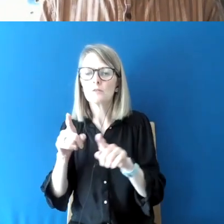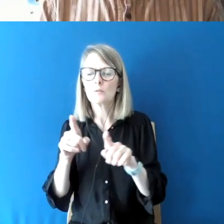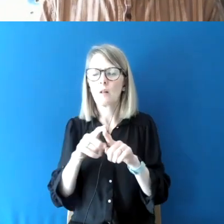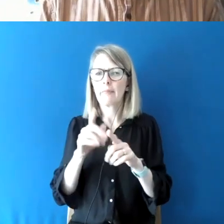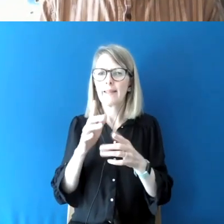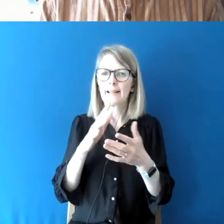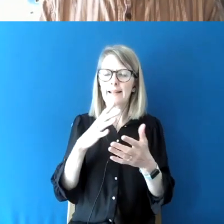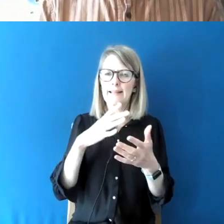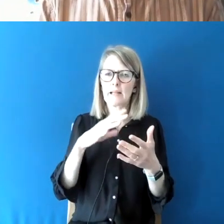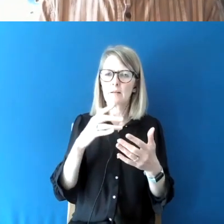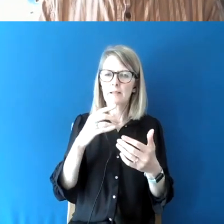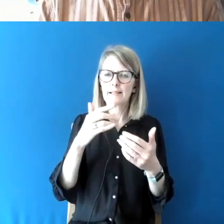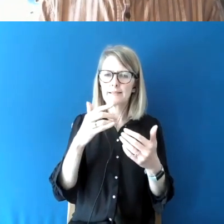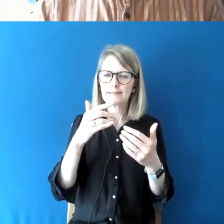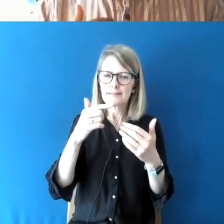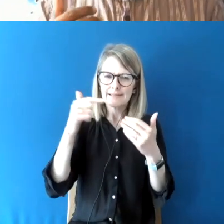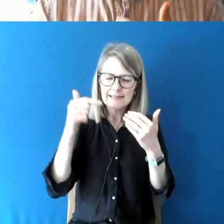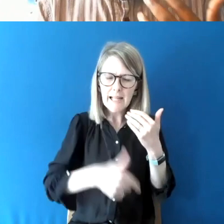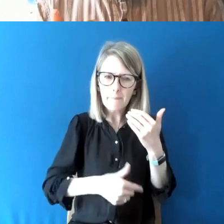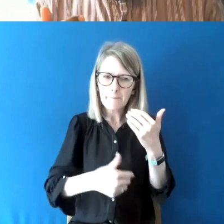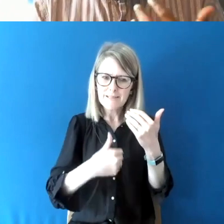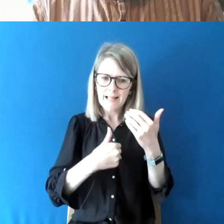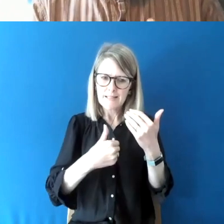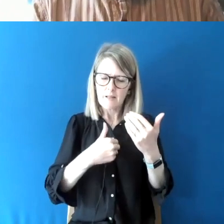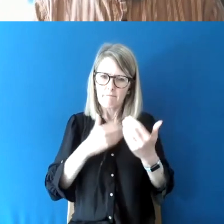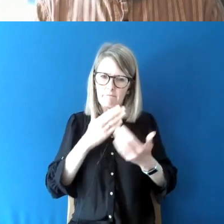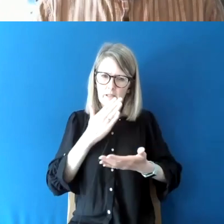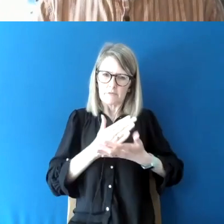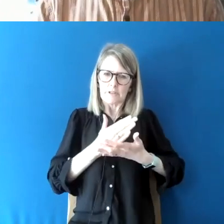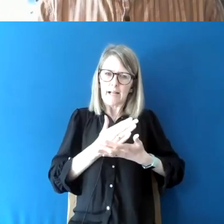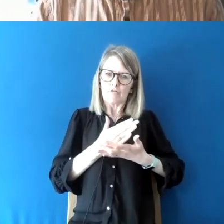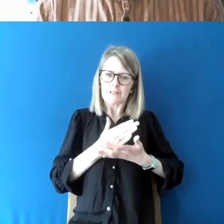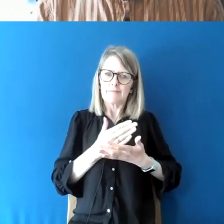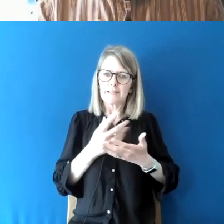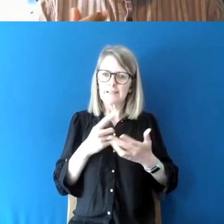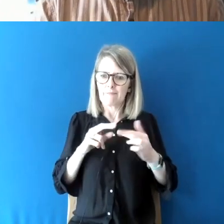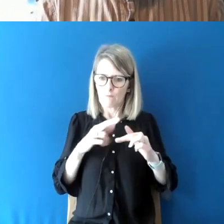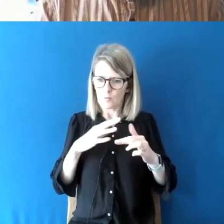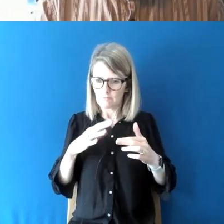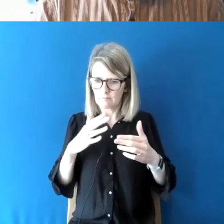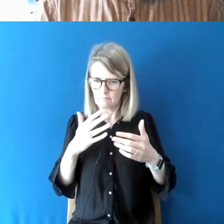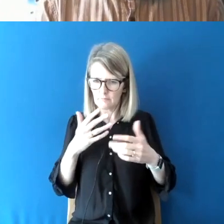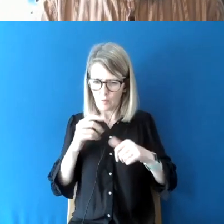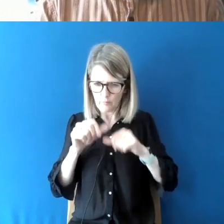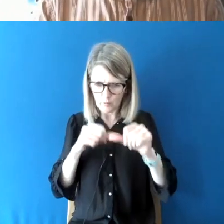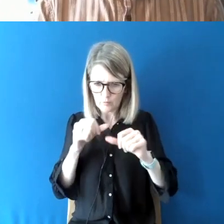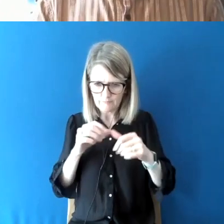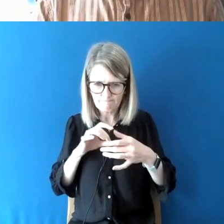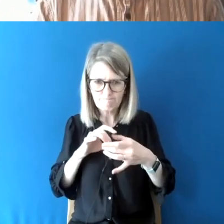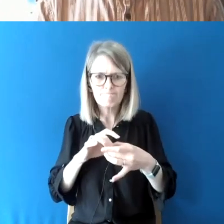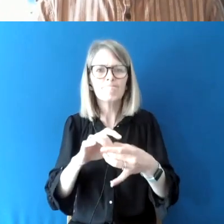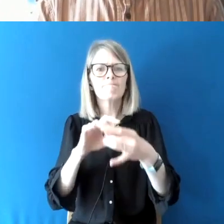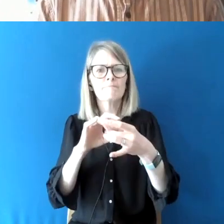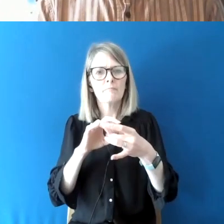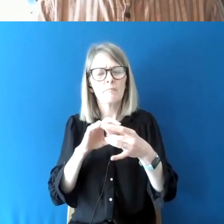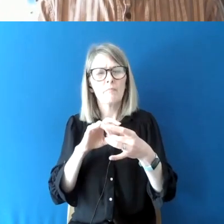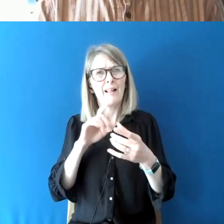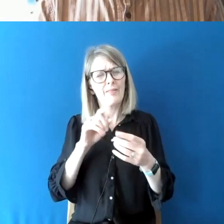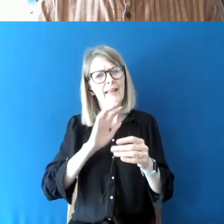of integrity if we want to really engage with this process, and that involves